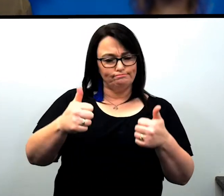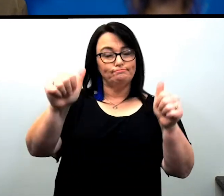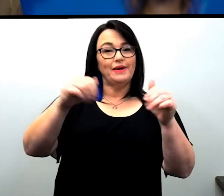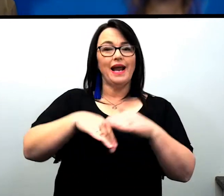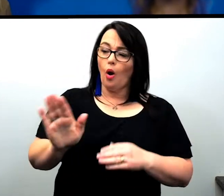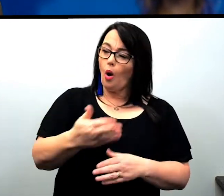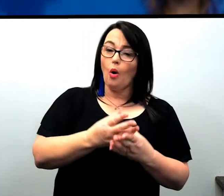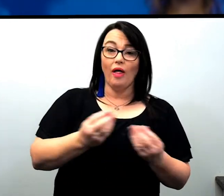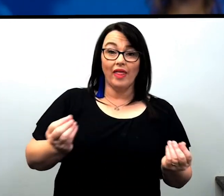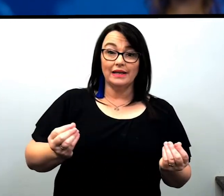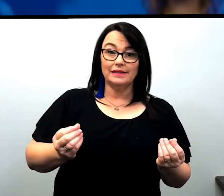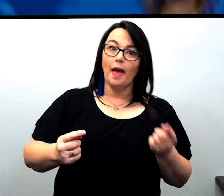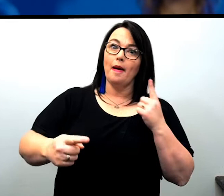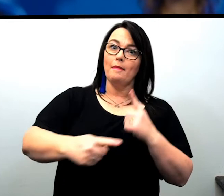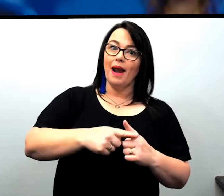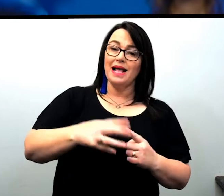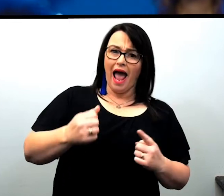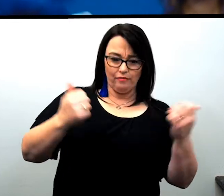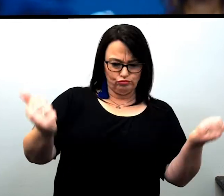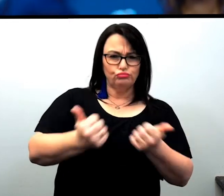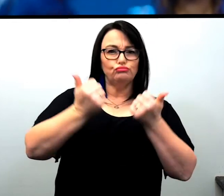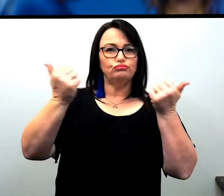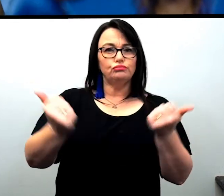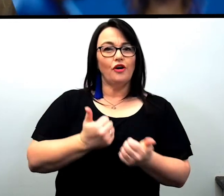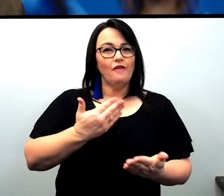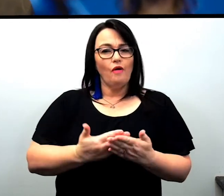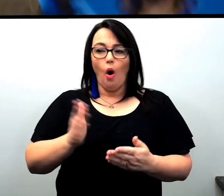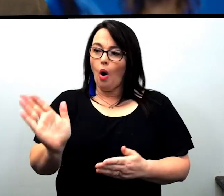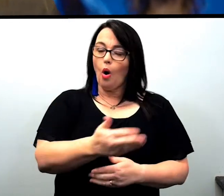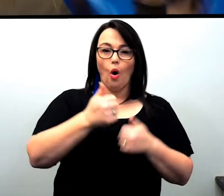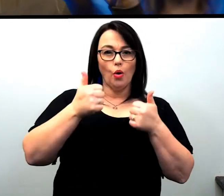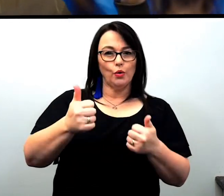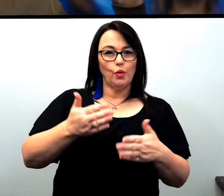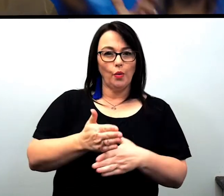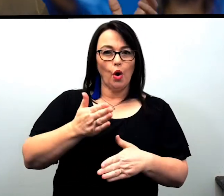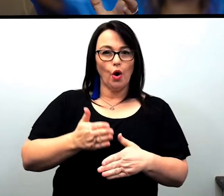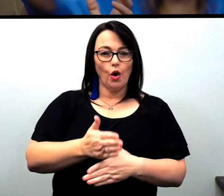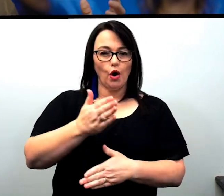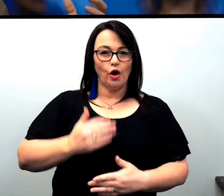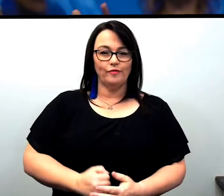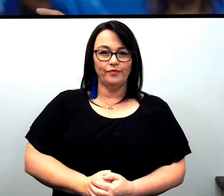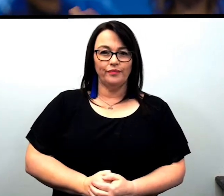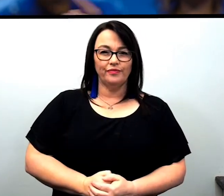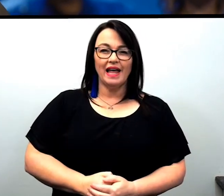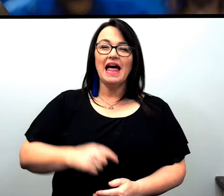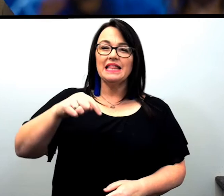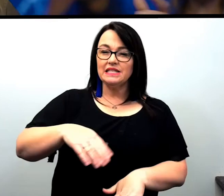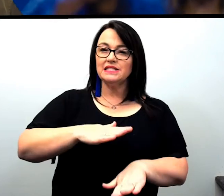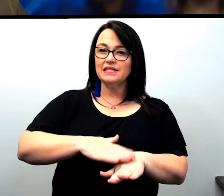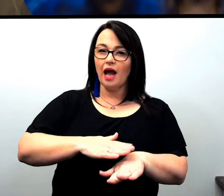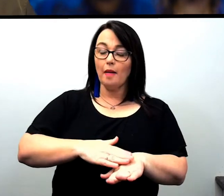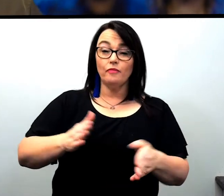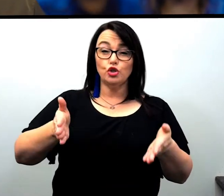that, there'll be an abundance for every good work. You know, I believe this is a time for the church to be a